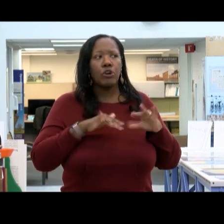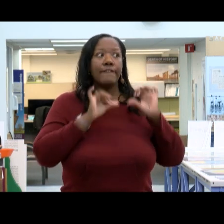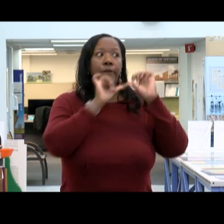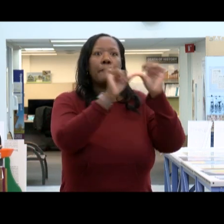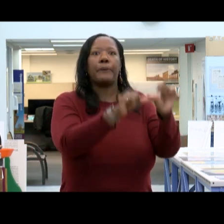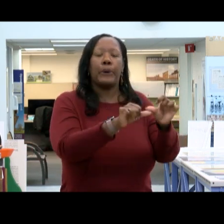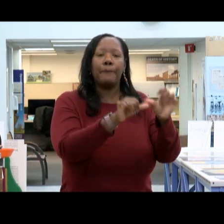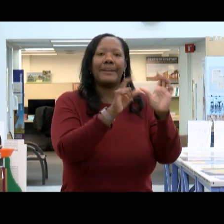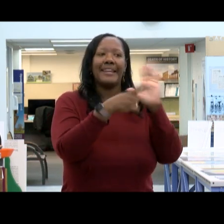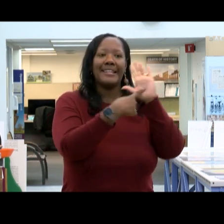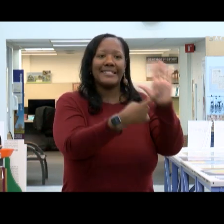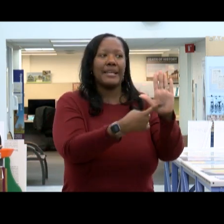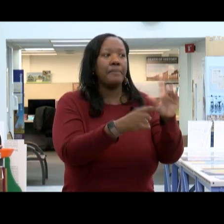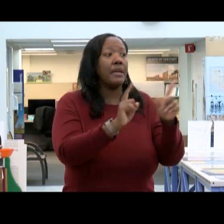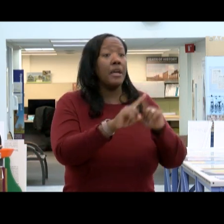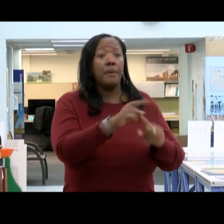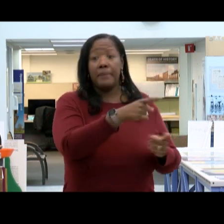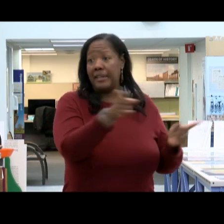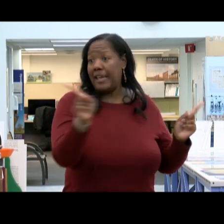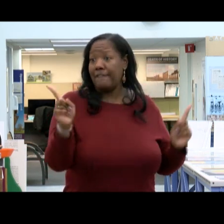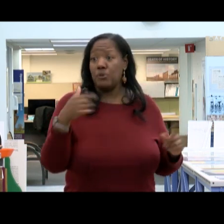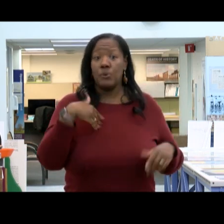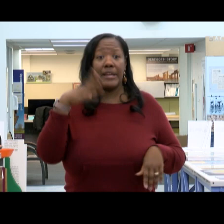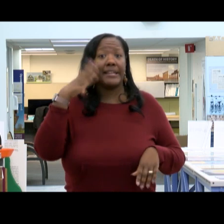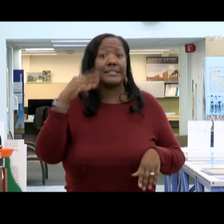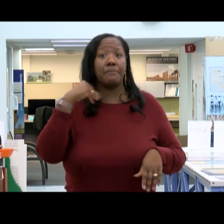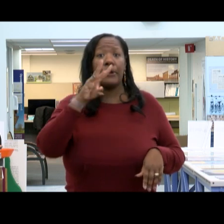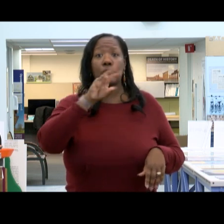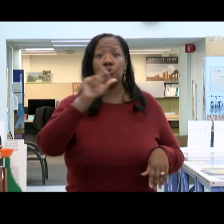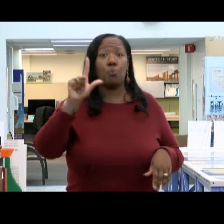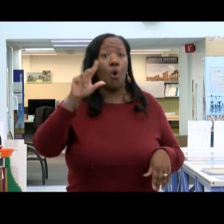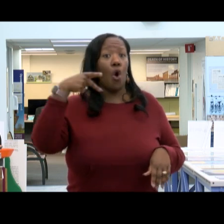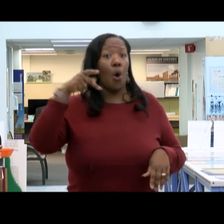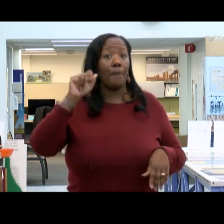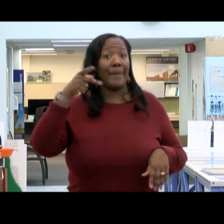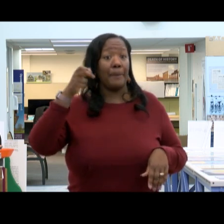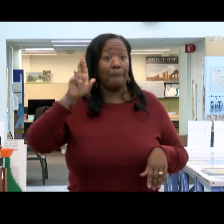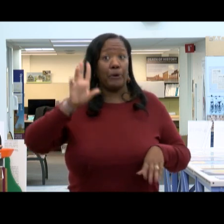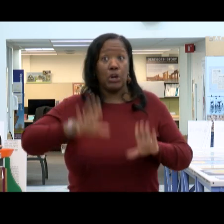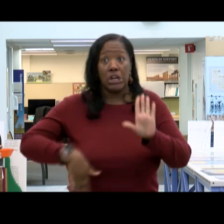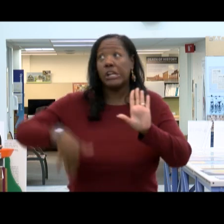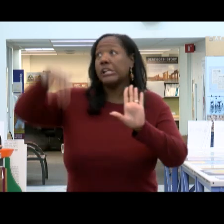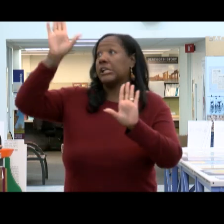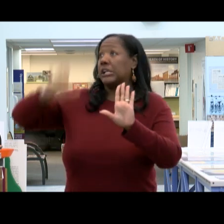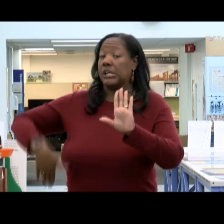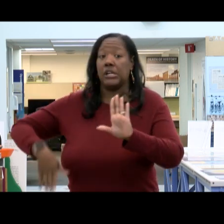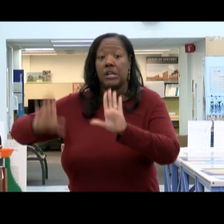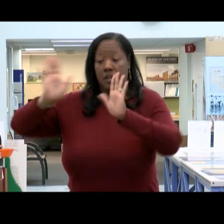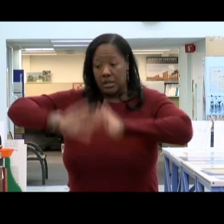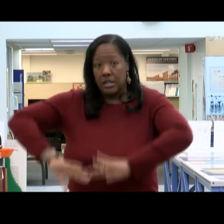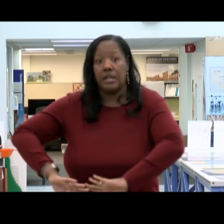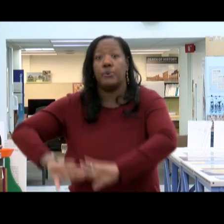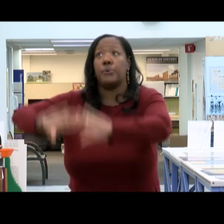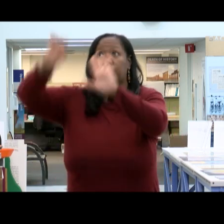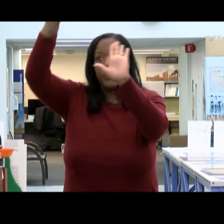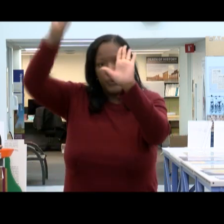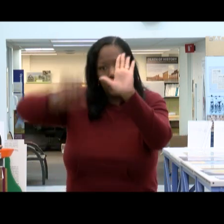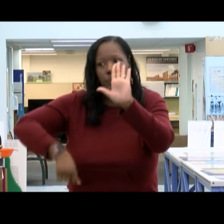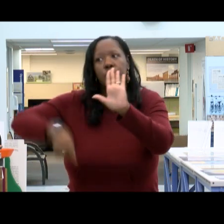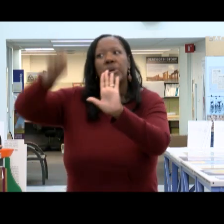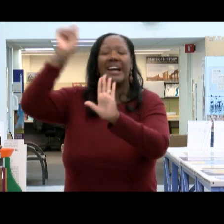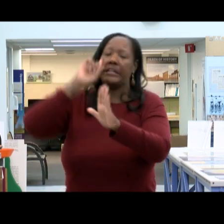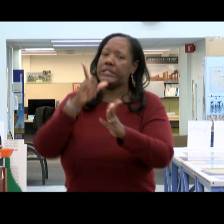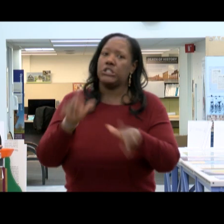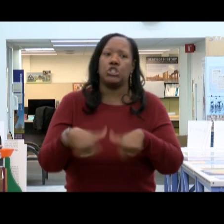unless you hang wallpaper, I'm not how many sure people have hung wallpaper anymore, but unless you do it a lot, it's a challenge. It can be difficult